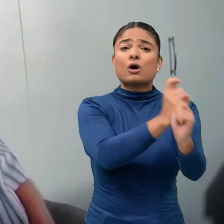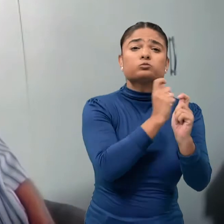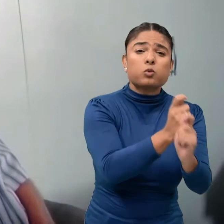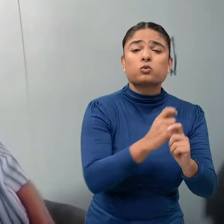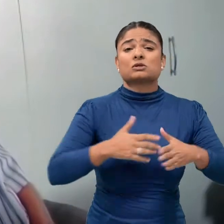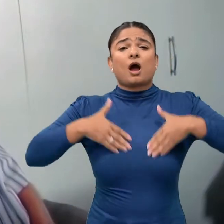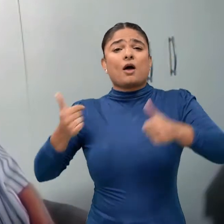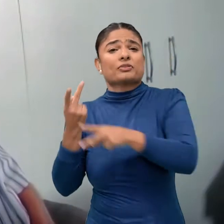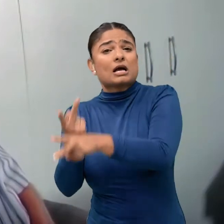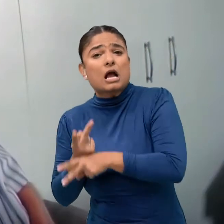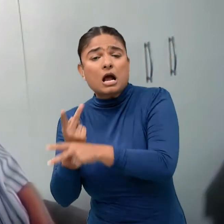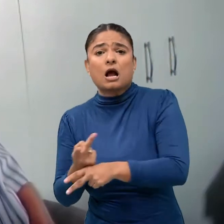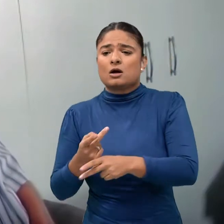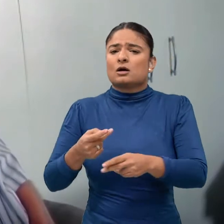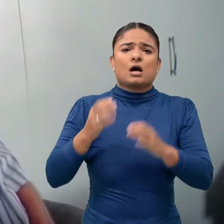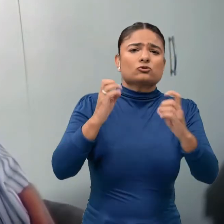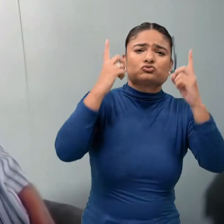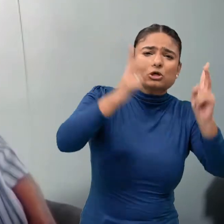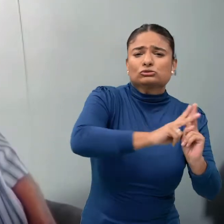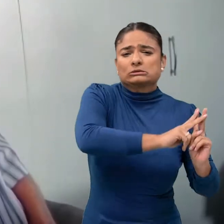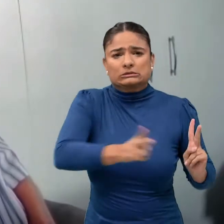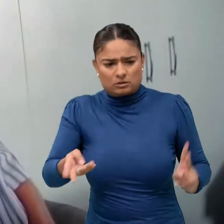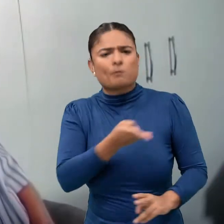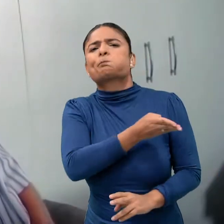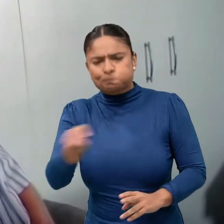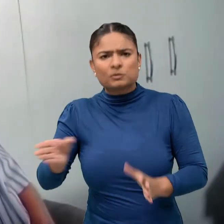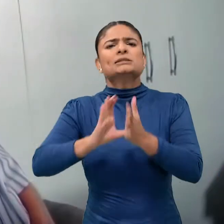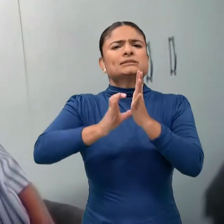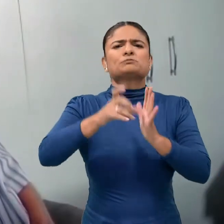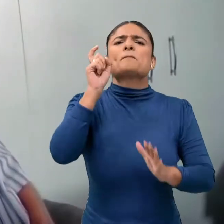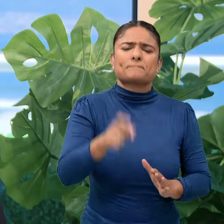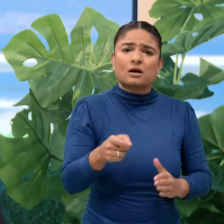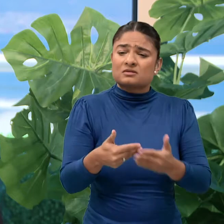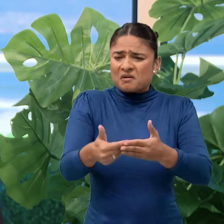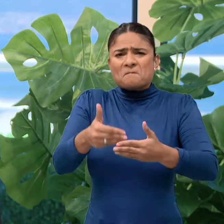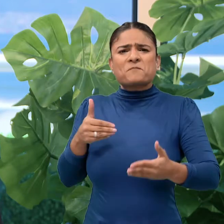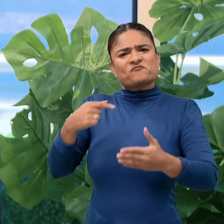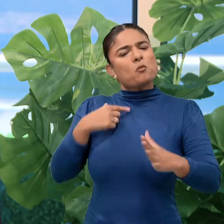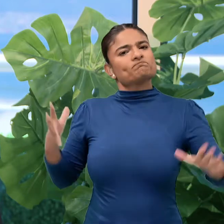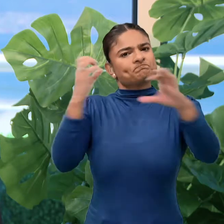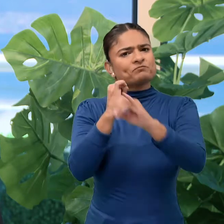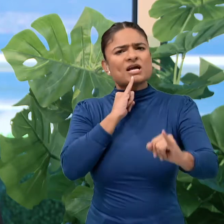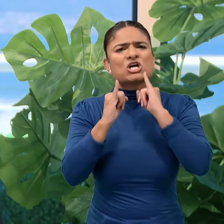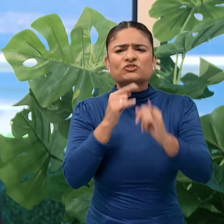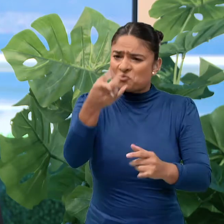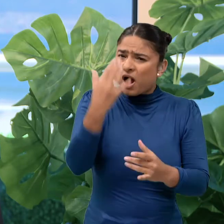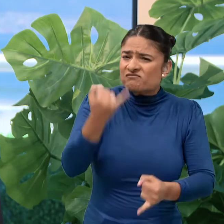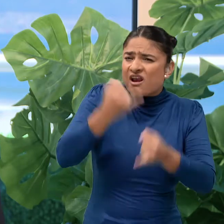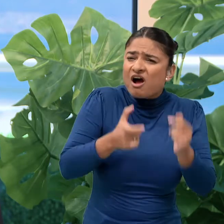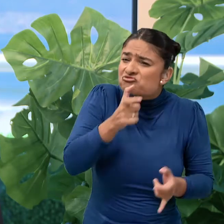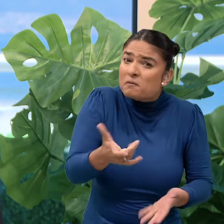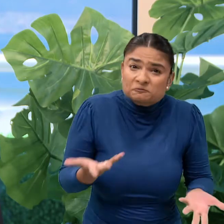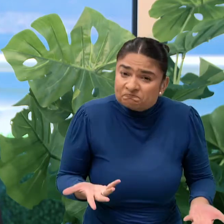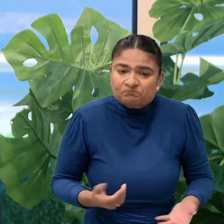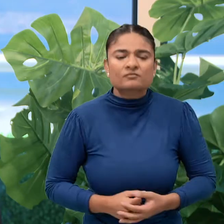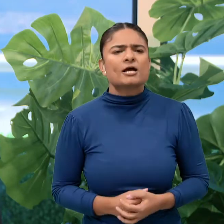it's transport, healthcare, social grants, etc. Before we end, are there any last comments you'd love to